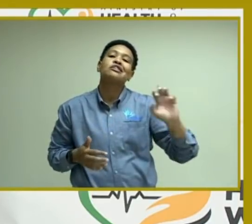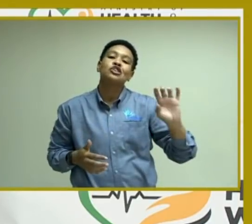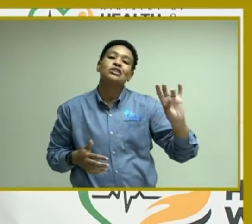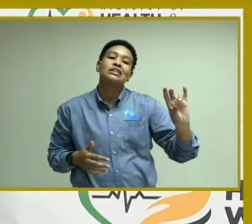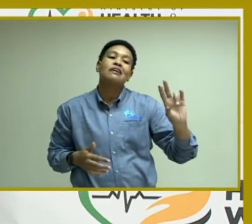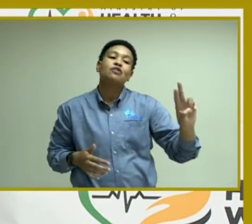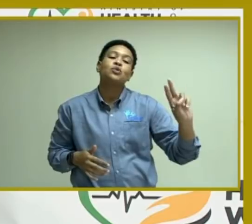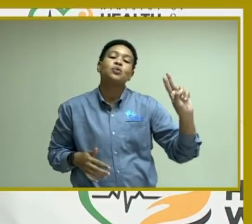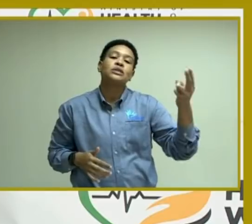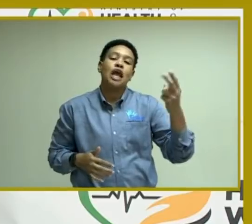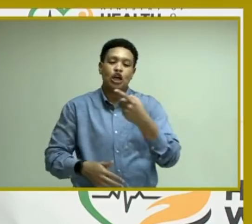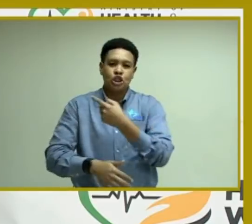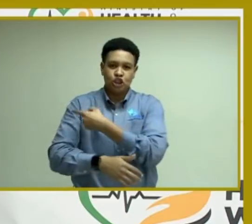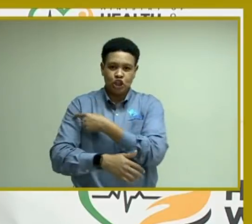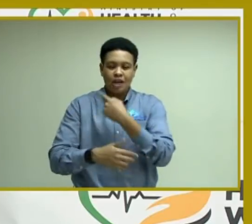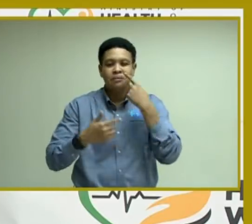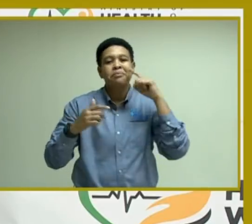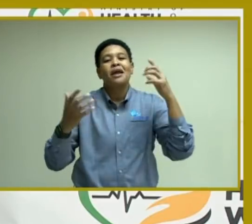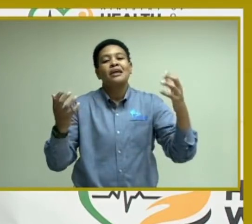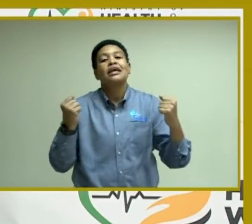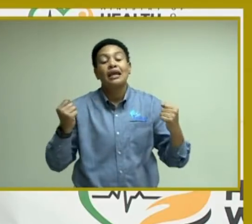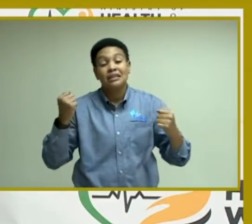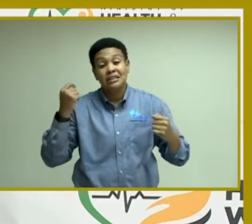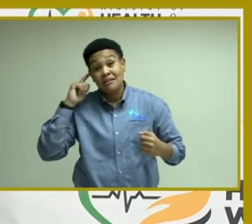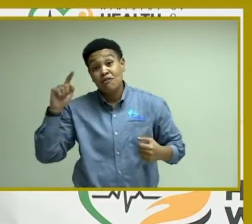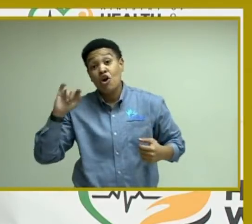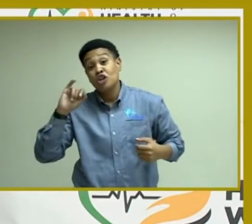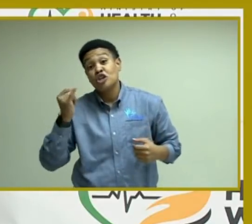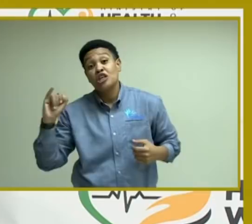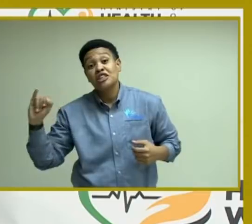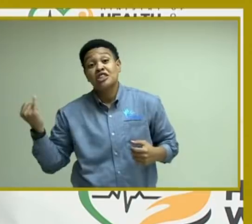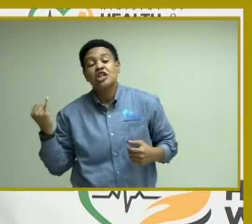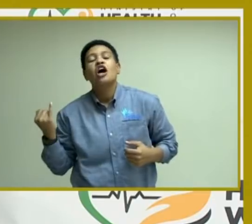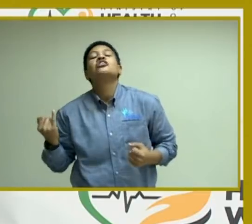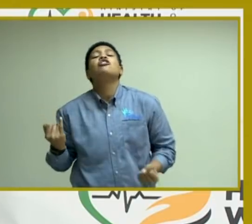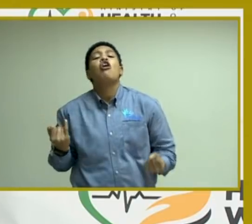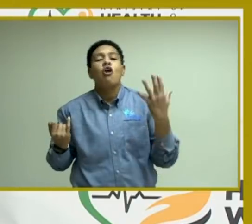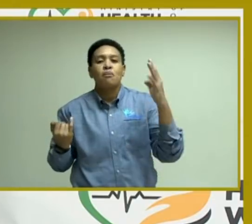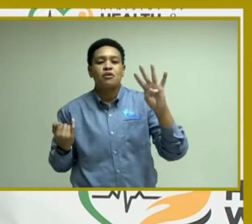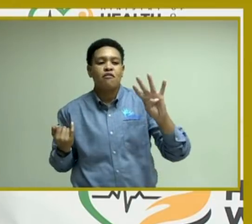317,672 second doses. And for this Johnson & Johnson,